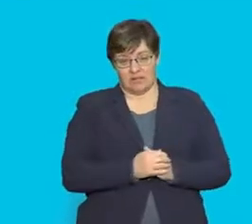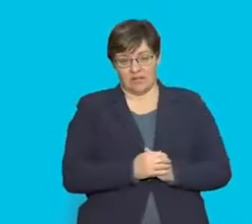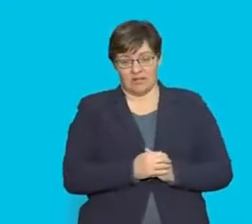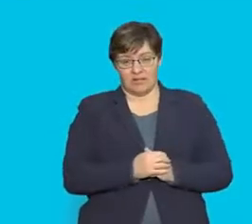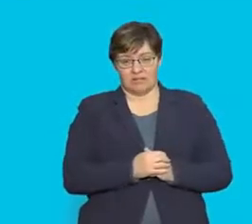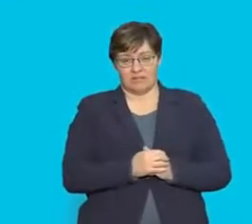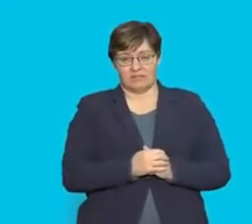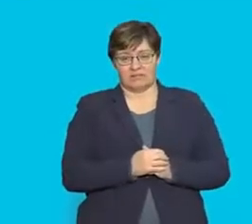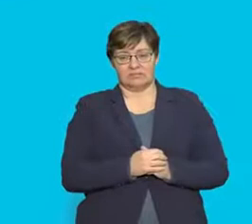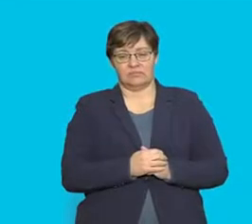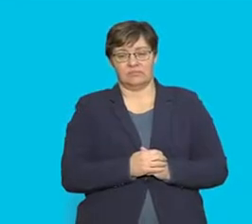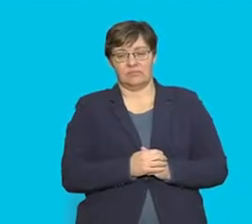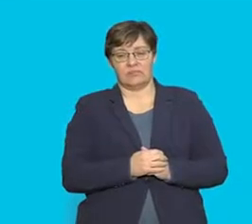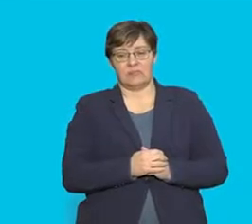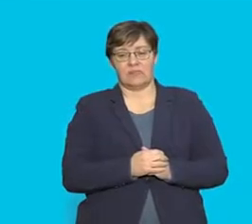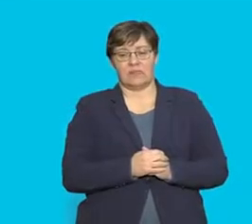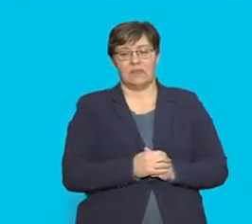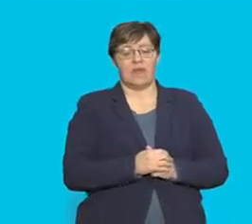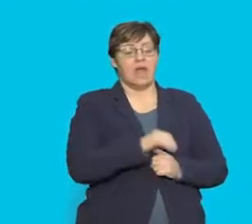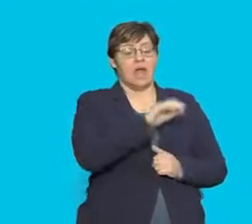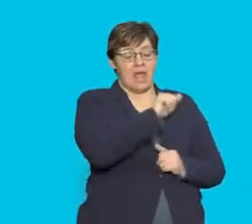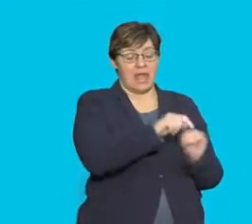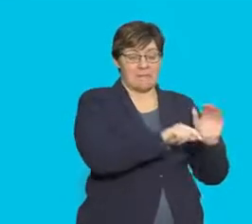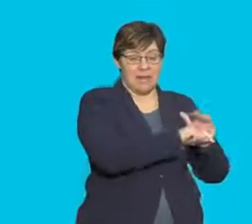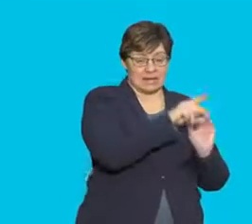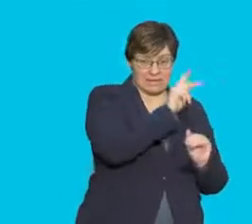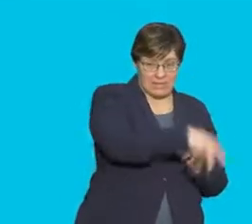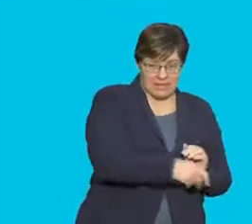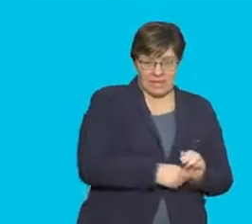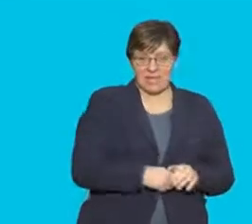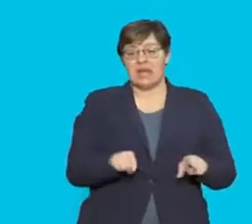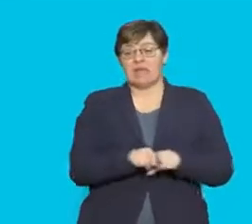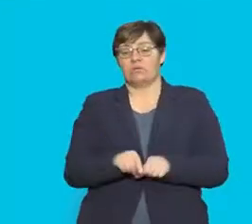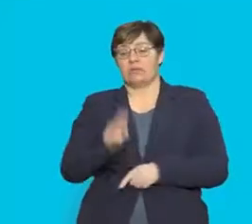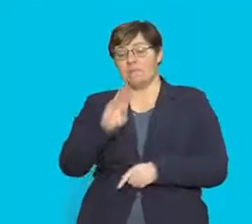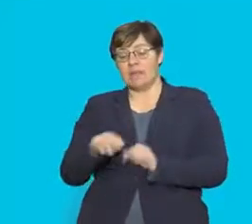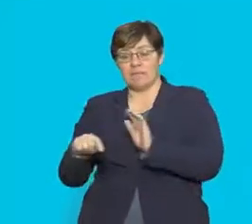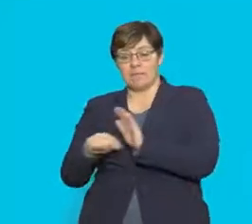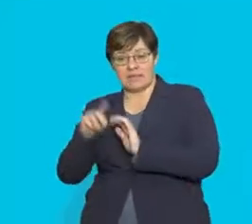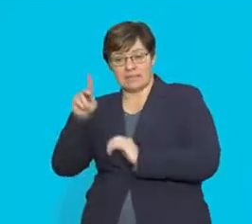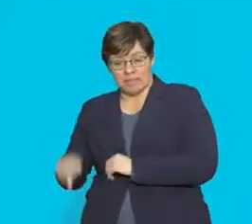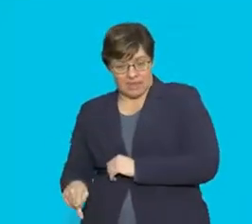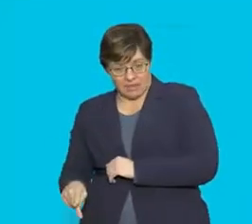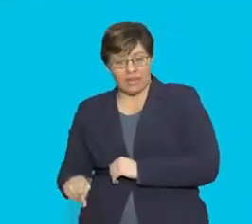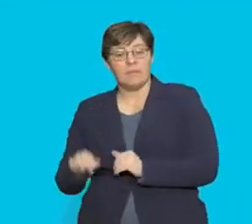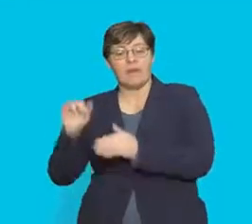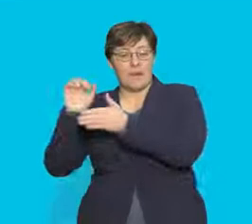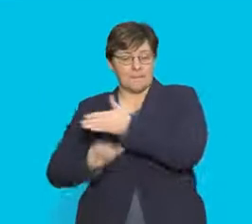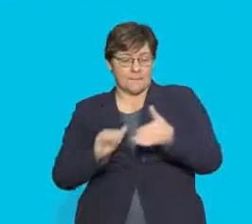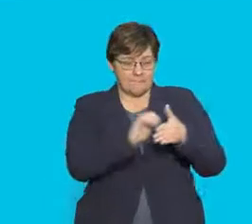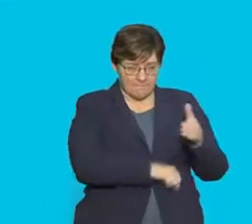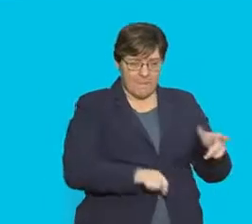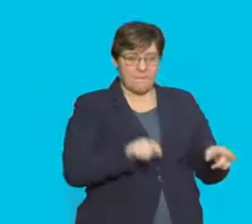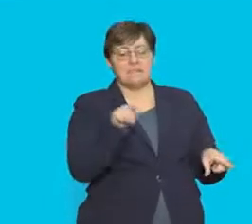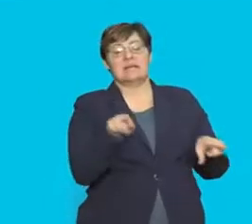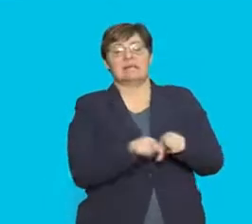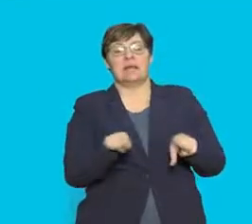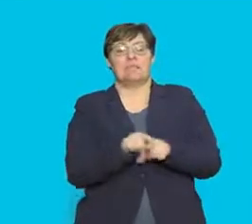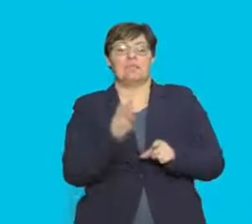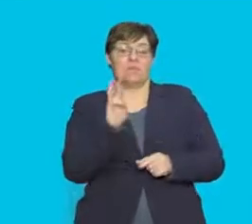meaning if I subtract P on both sides, my result will still be the same. And you can even use